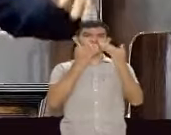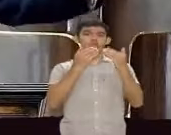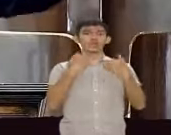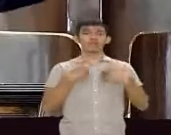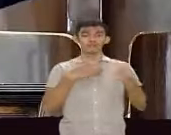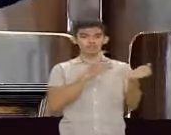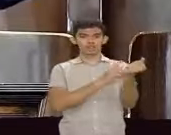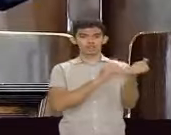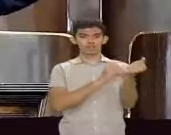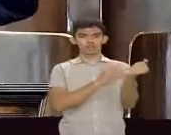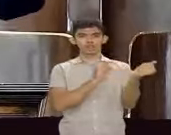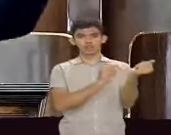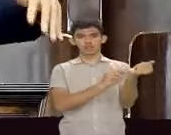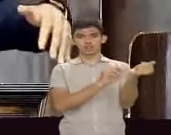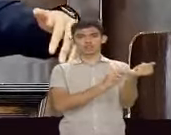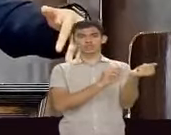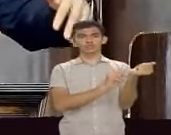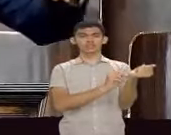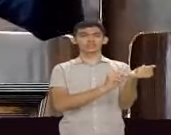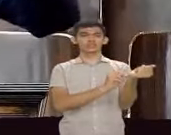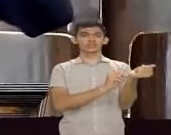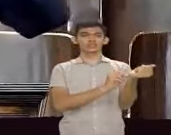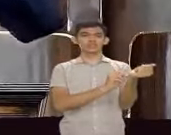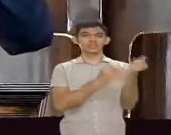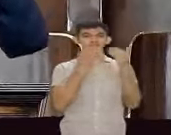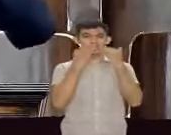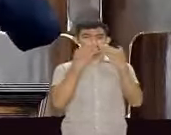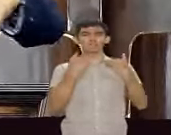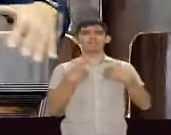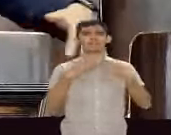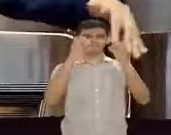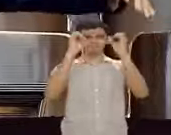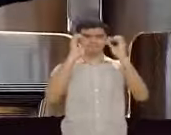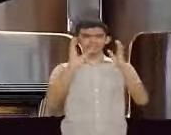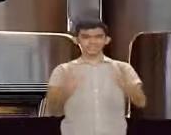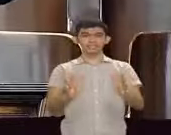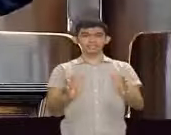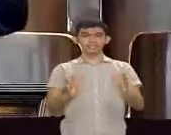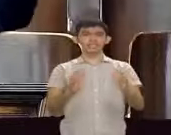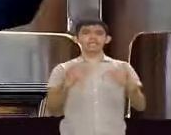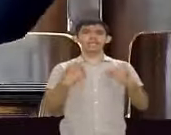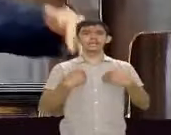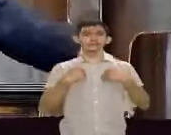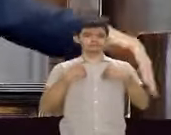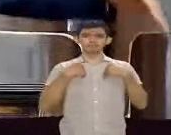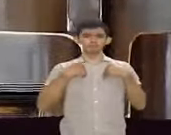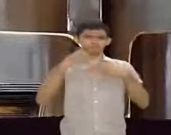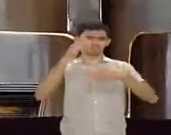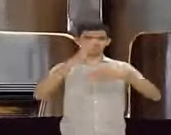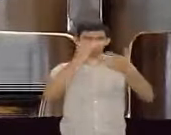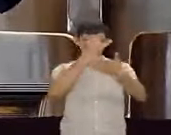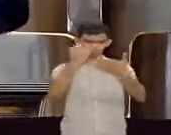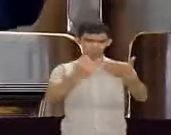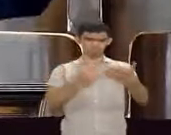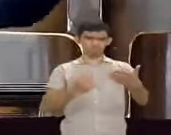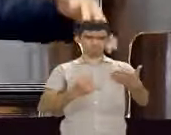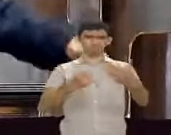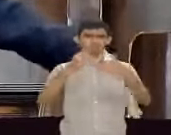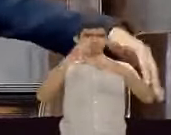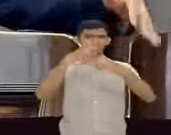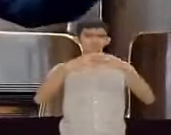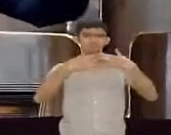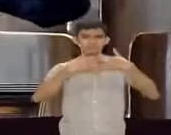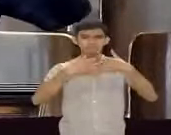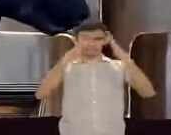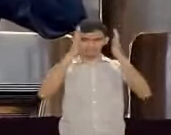doktor, salamat natay mga nurses, salamat natay mga teacher, salamat natay mga architect, salamat natay mga